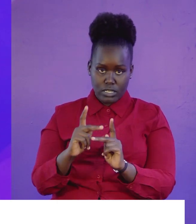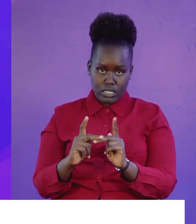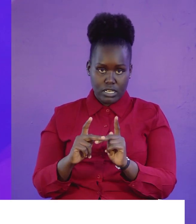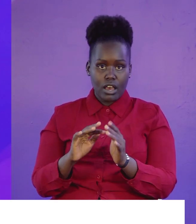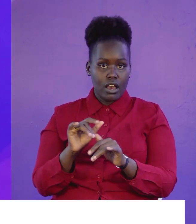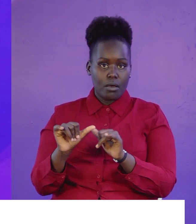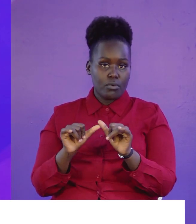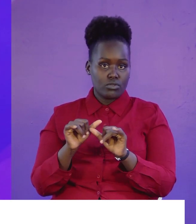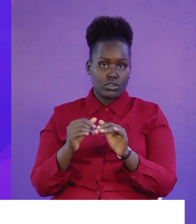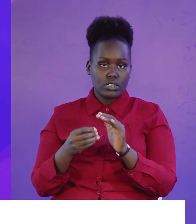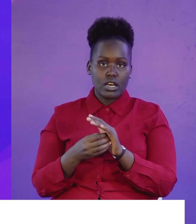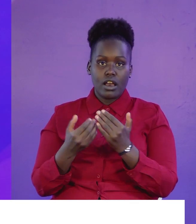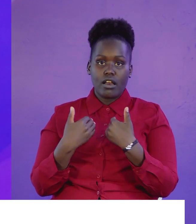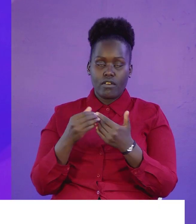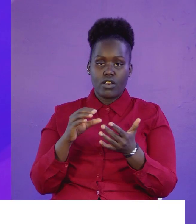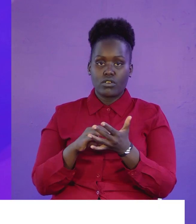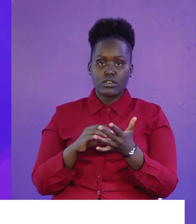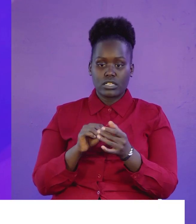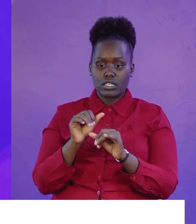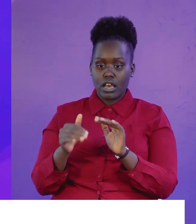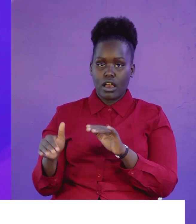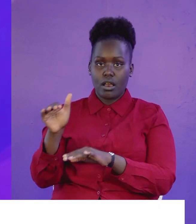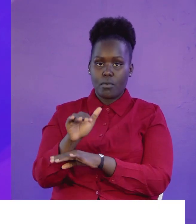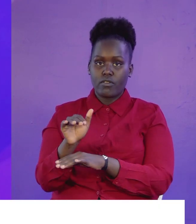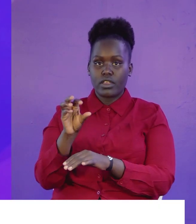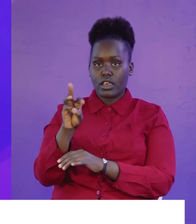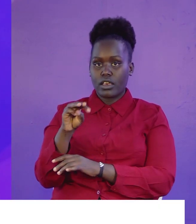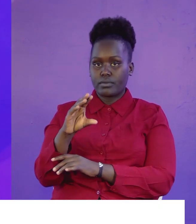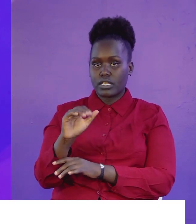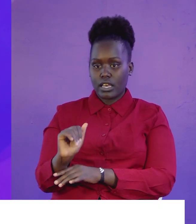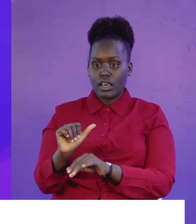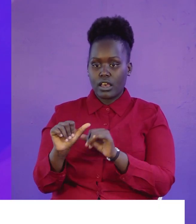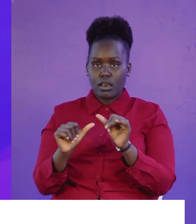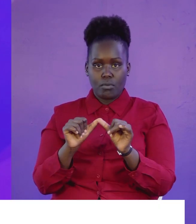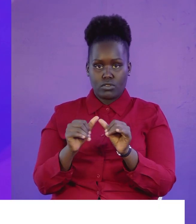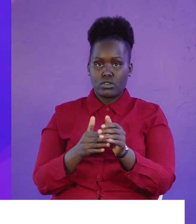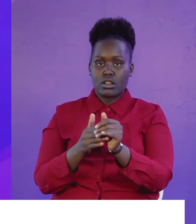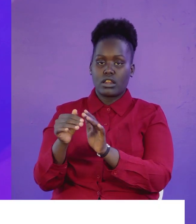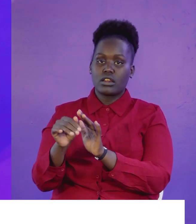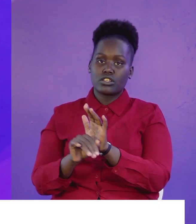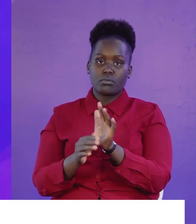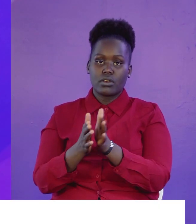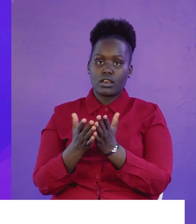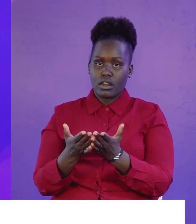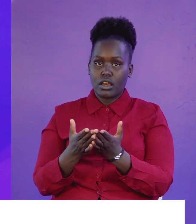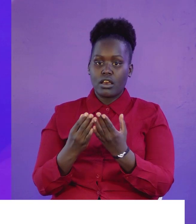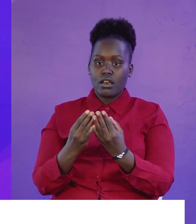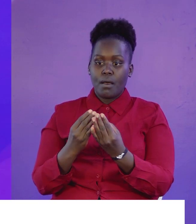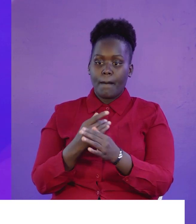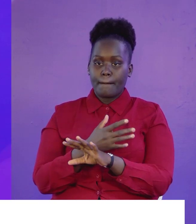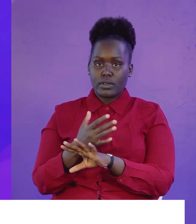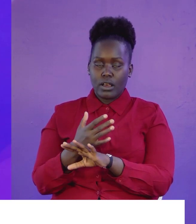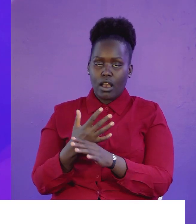reflecting growing discontent among the MCAs over his style of leadership and handling of county